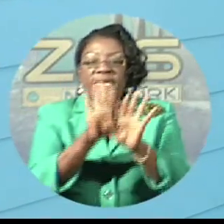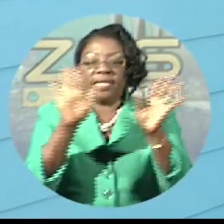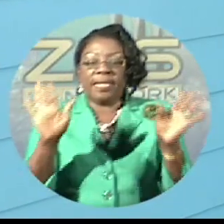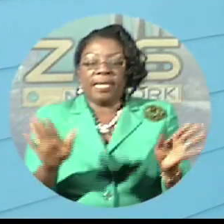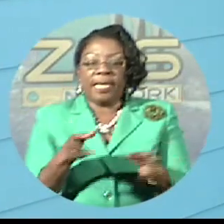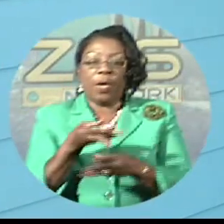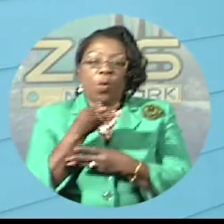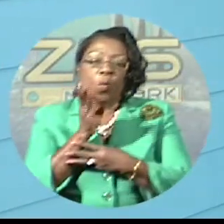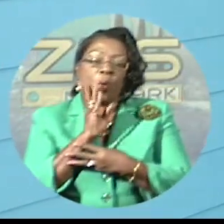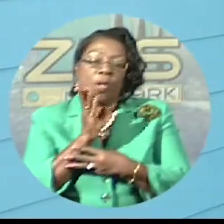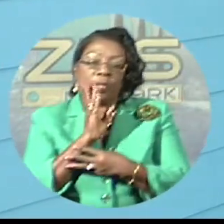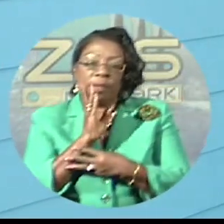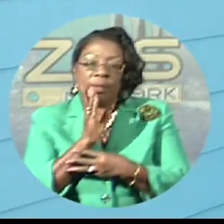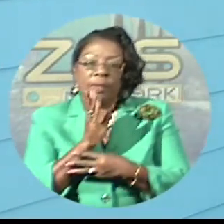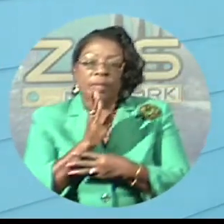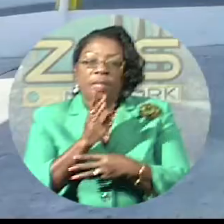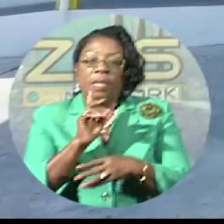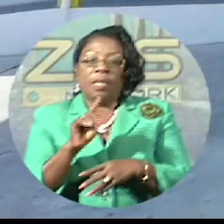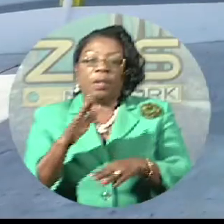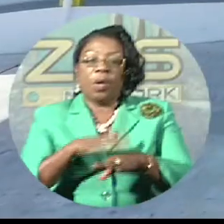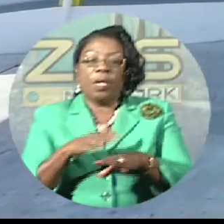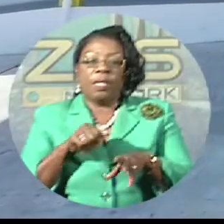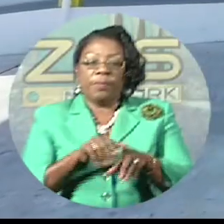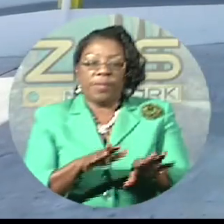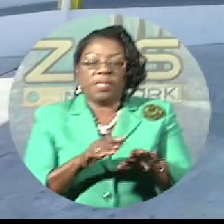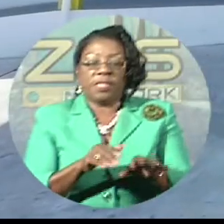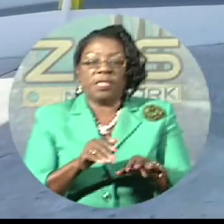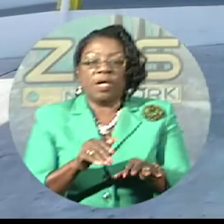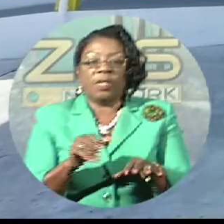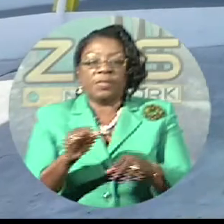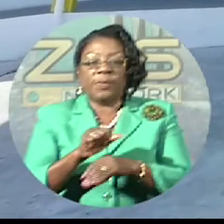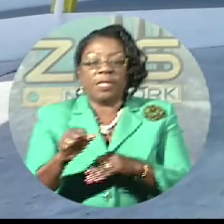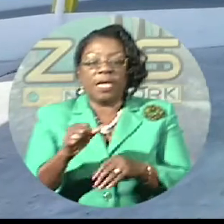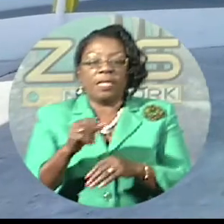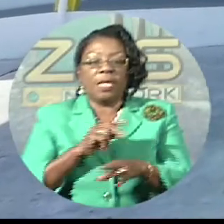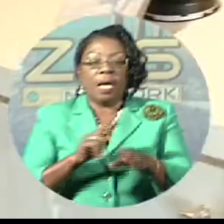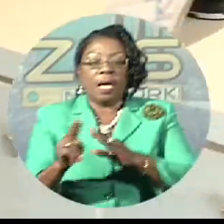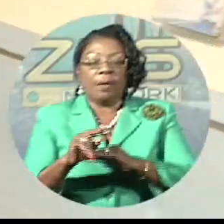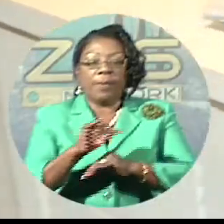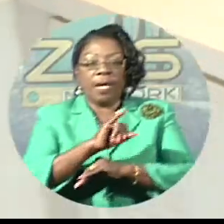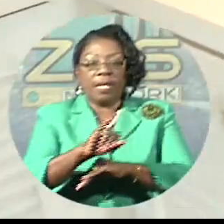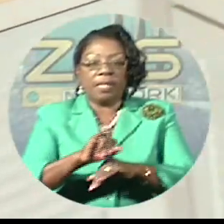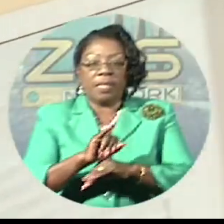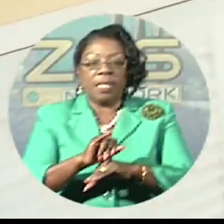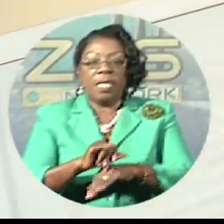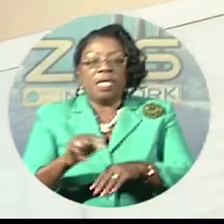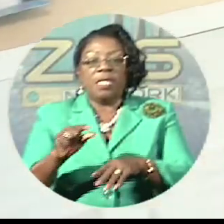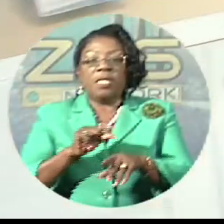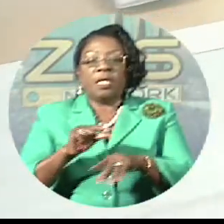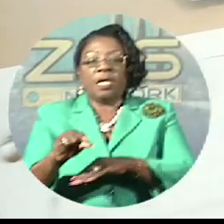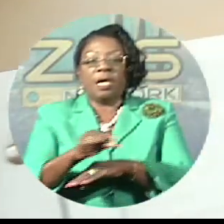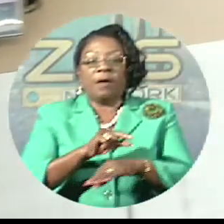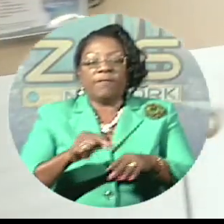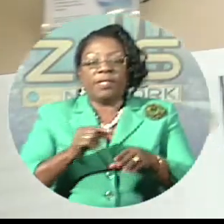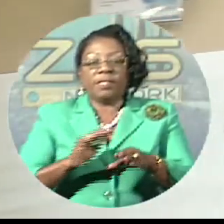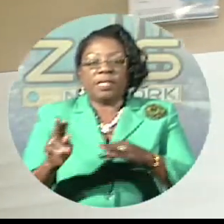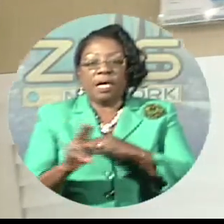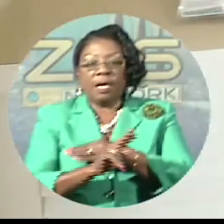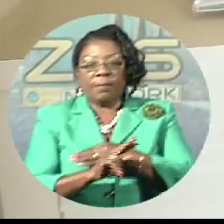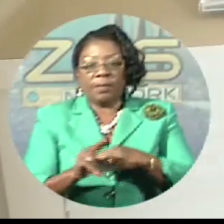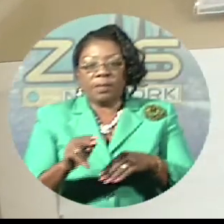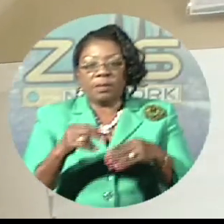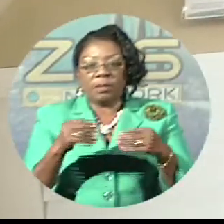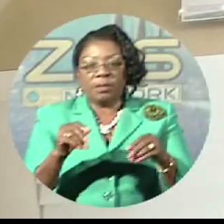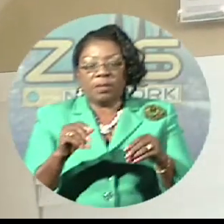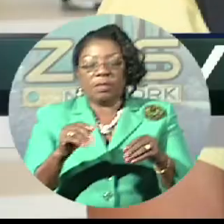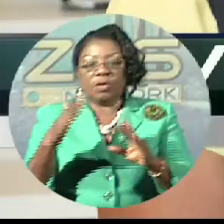BTC retail stores, one in Governor's Harbor, Spanish Wells, and Harbor Island. The Governor's Harbor retail store offers the top-of-the-line phones